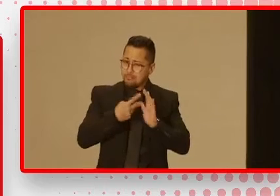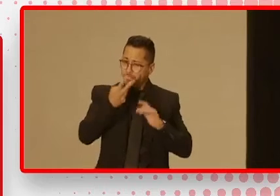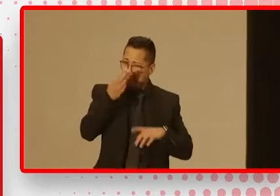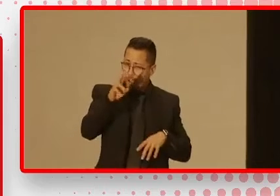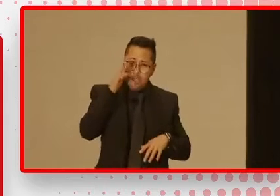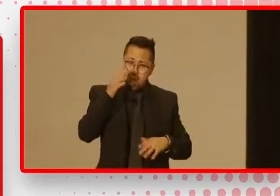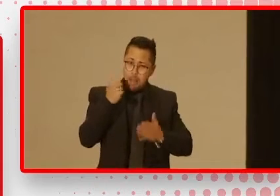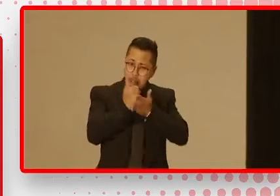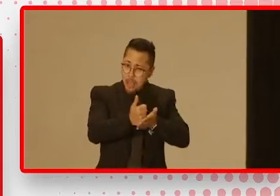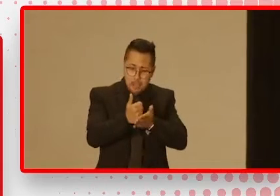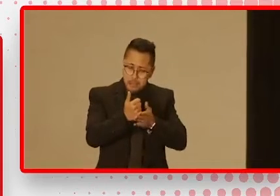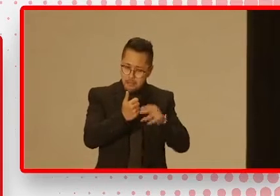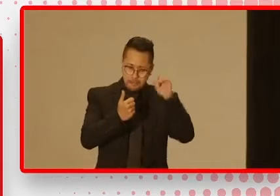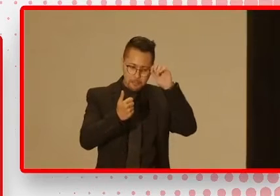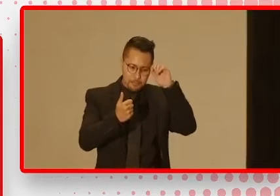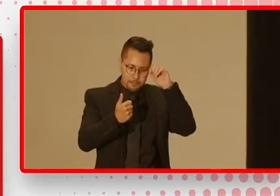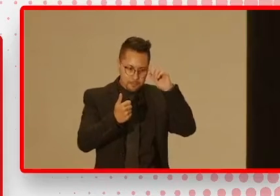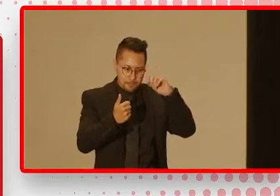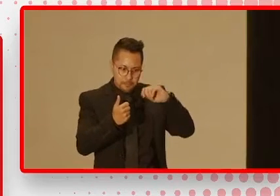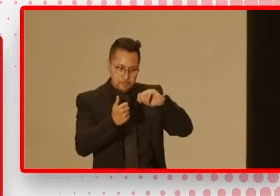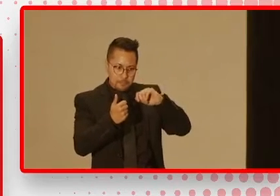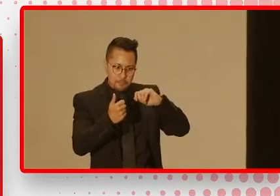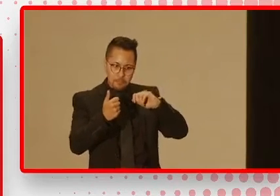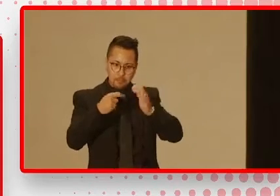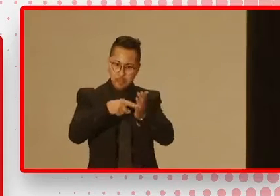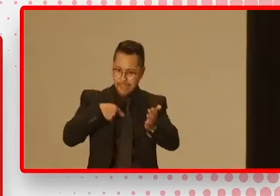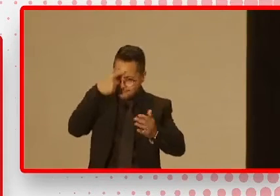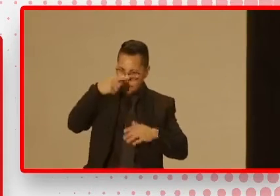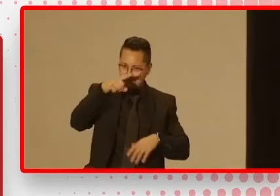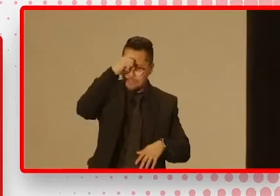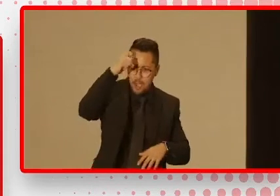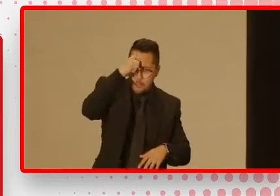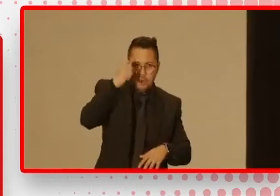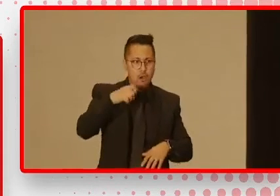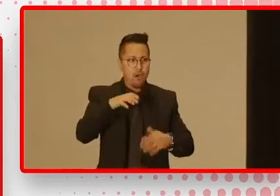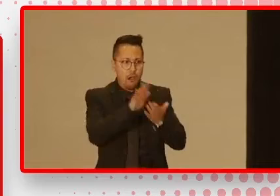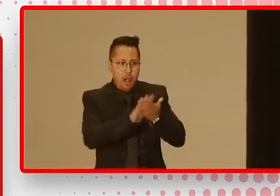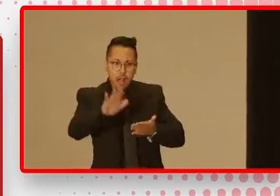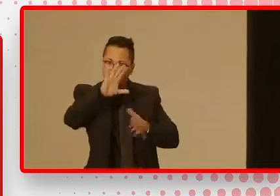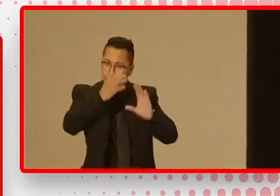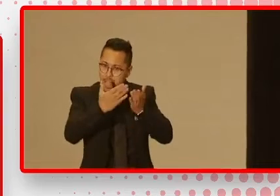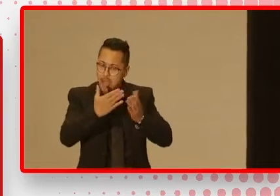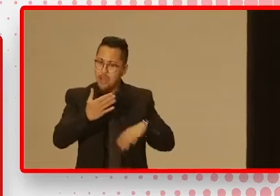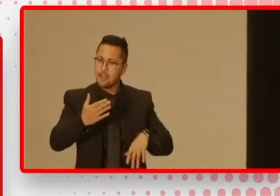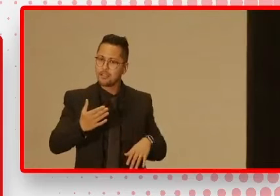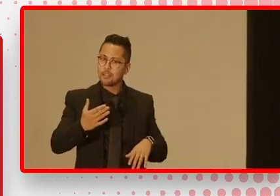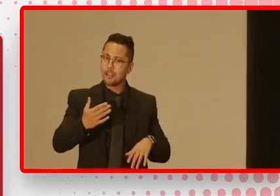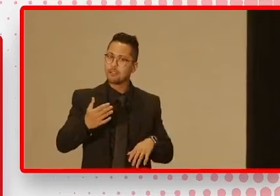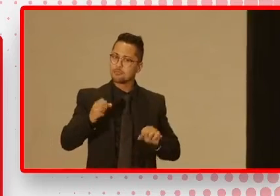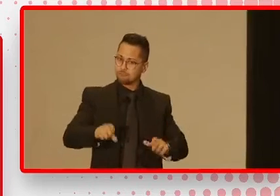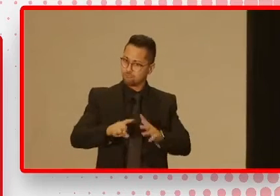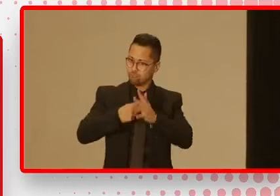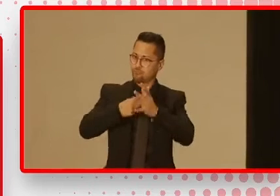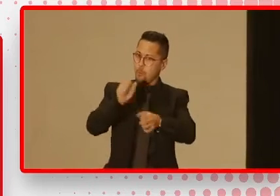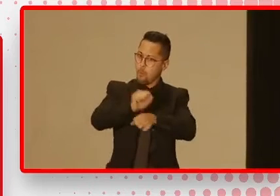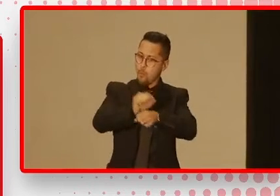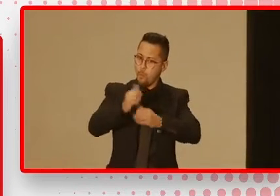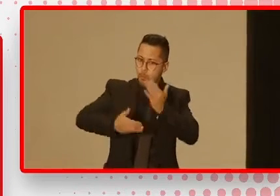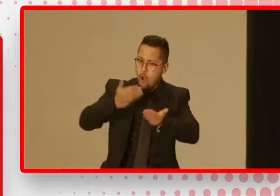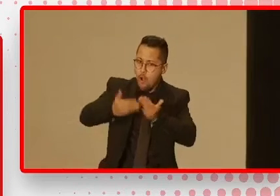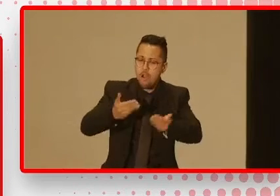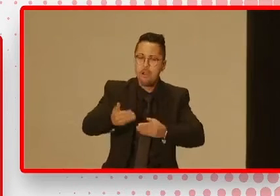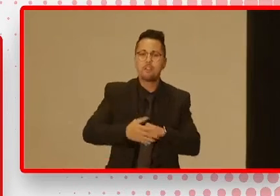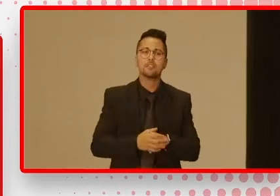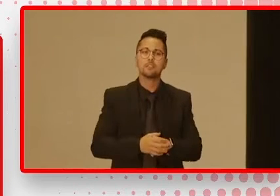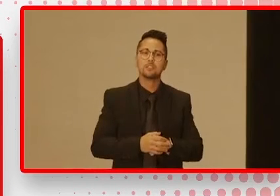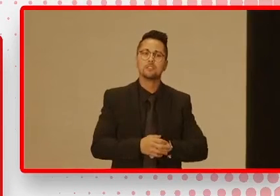get, summer and around college classes employment to start your employment process, which is making